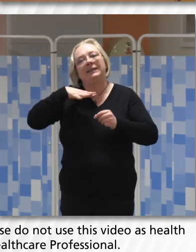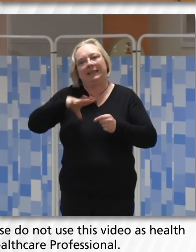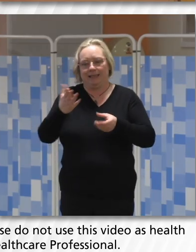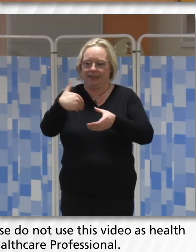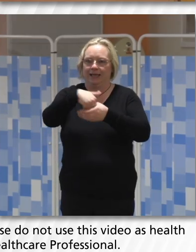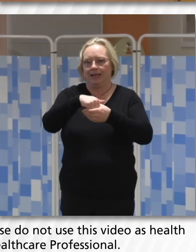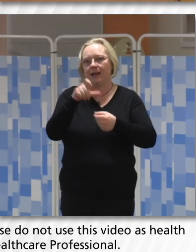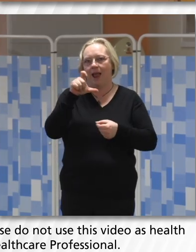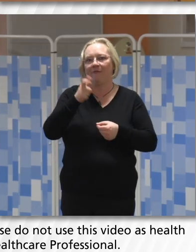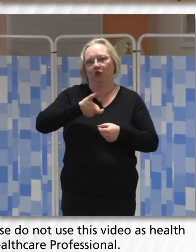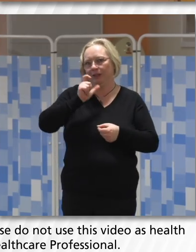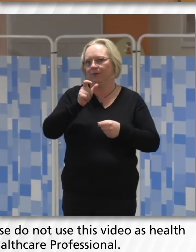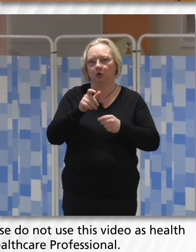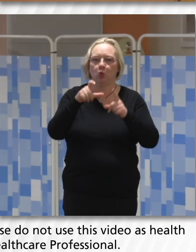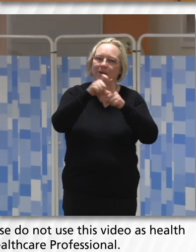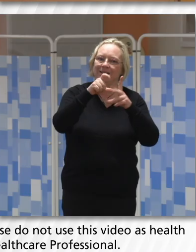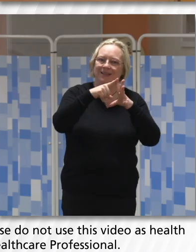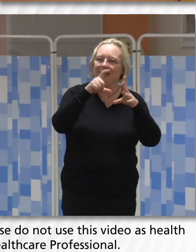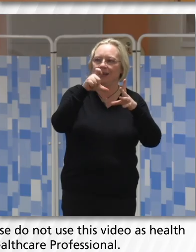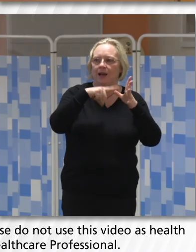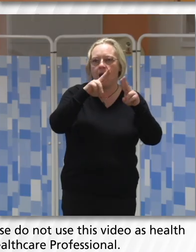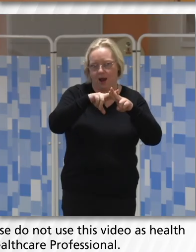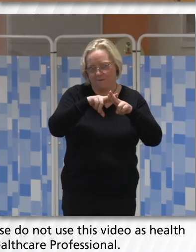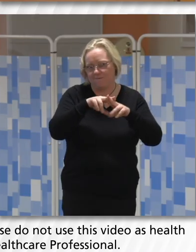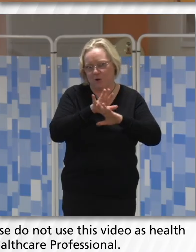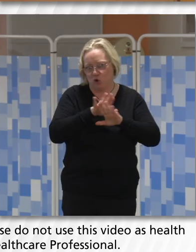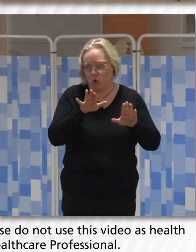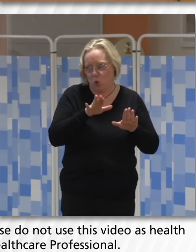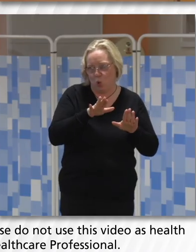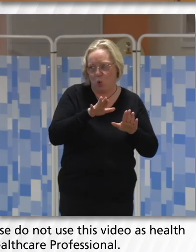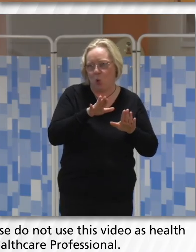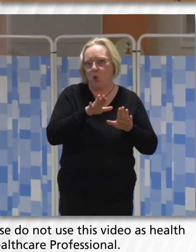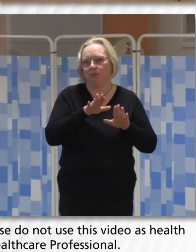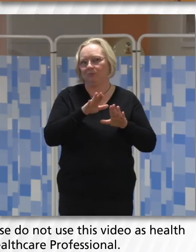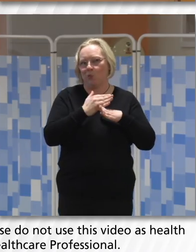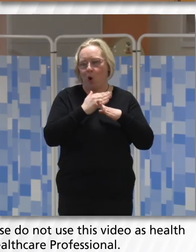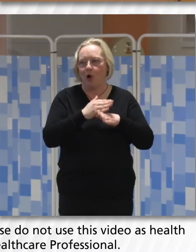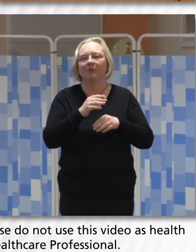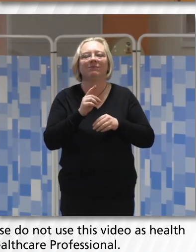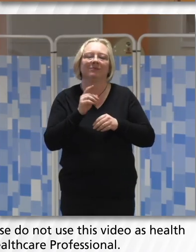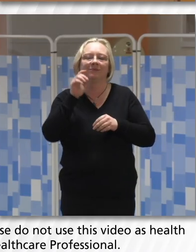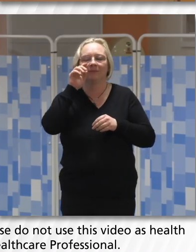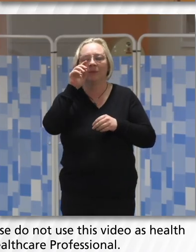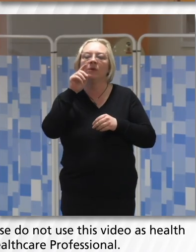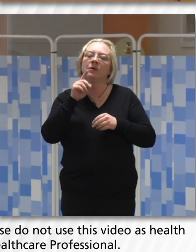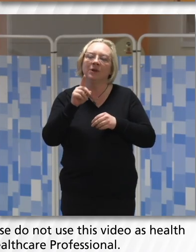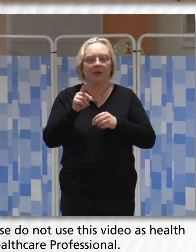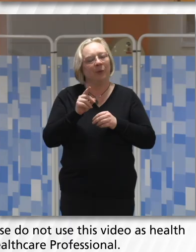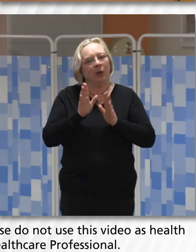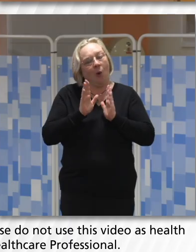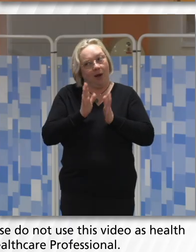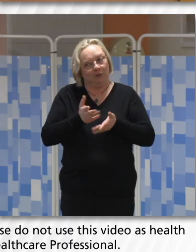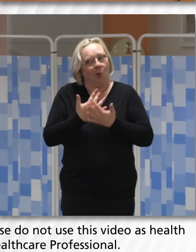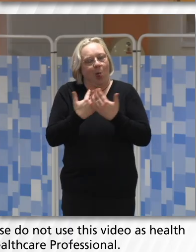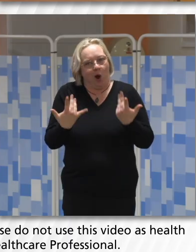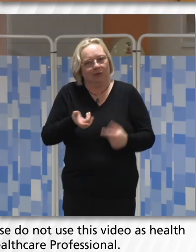it's no good if it's decaf, although decaf's sometimes better for you. I think you'd have to drink a lot of coffee for it to make